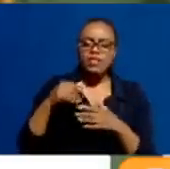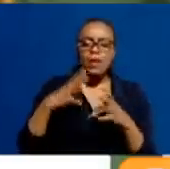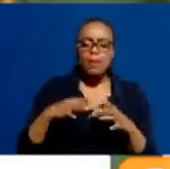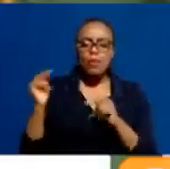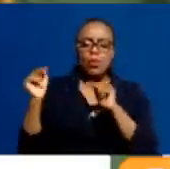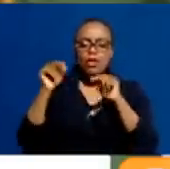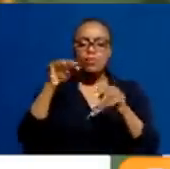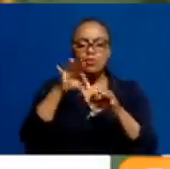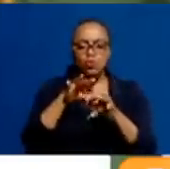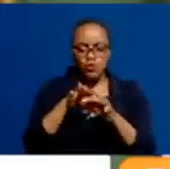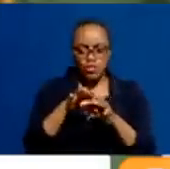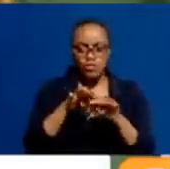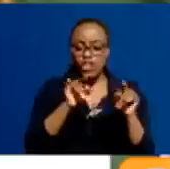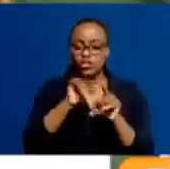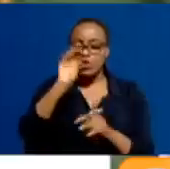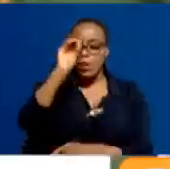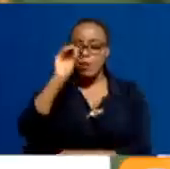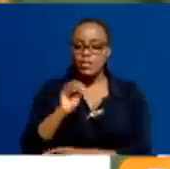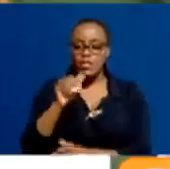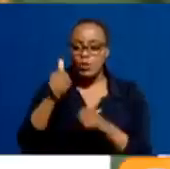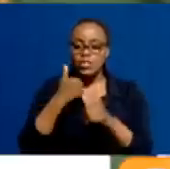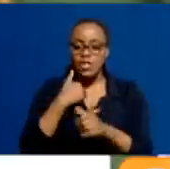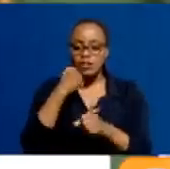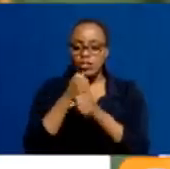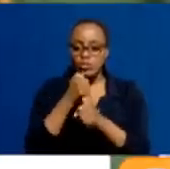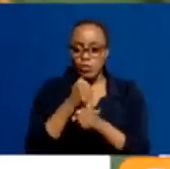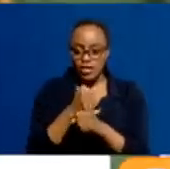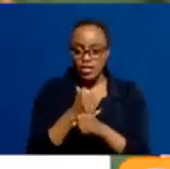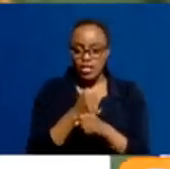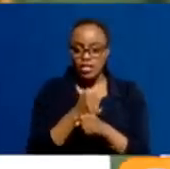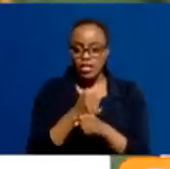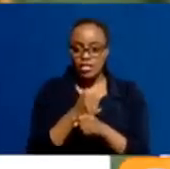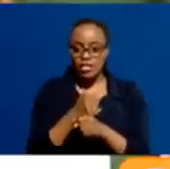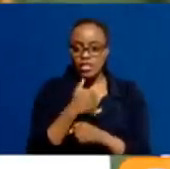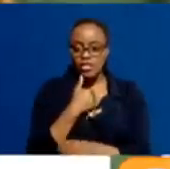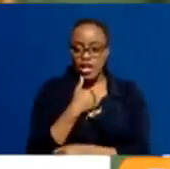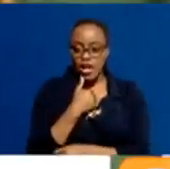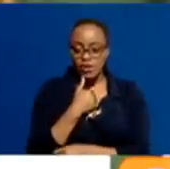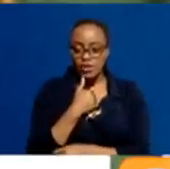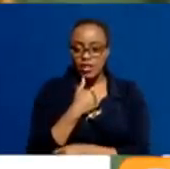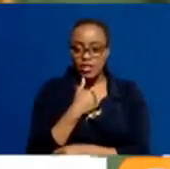turnout, the percentage. It's like